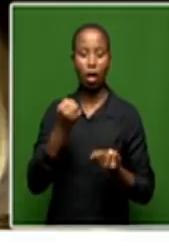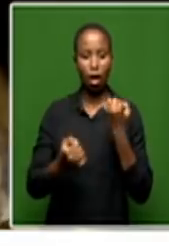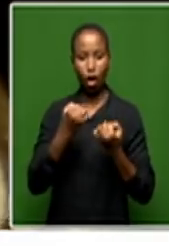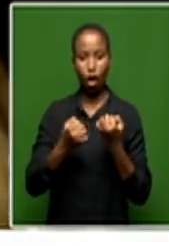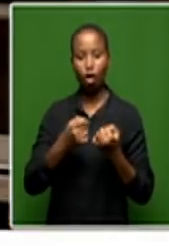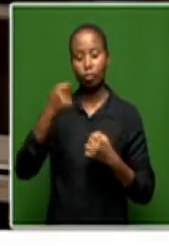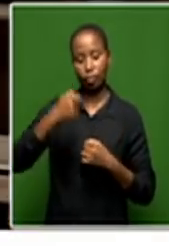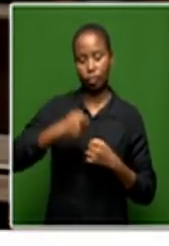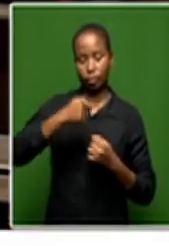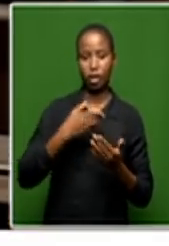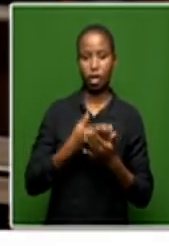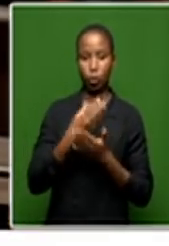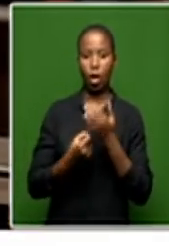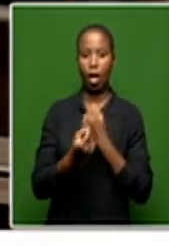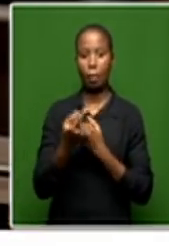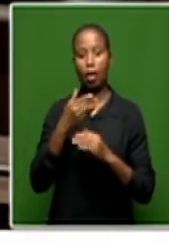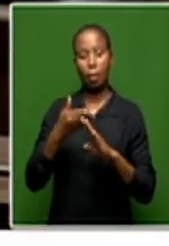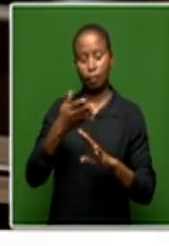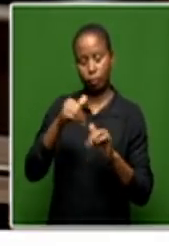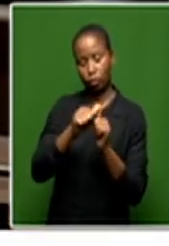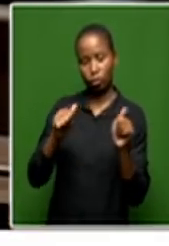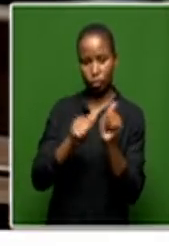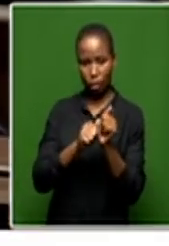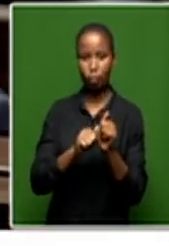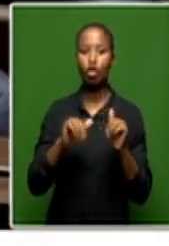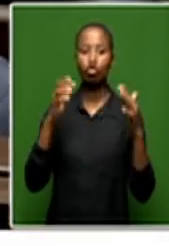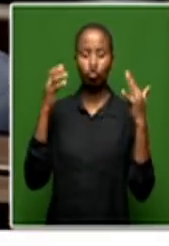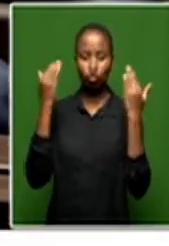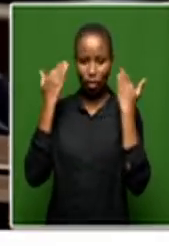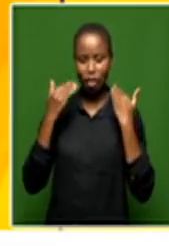appear before Deputy Chief Justice Raymond Zondo last week.